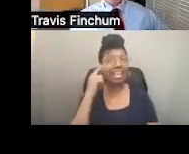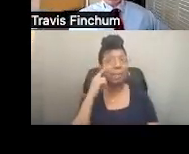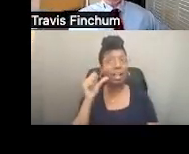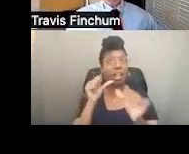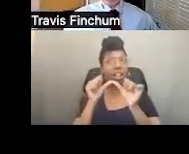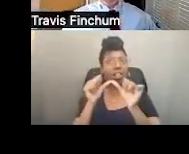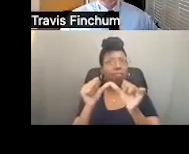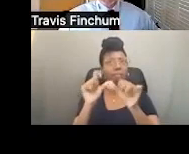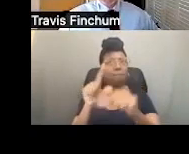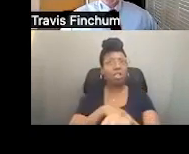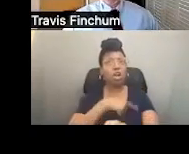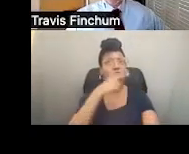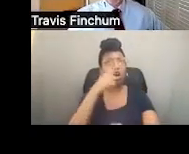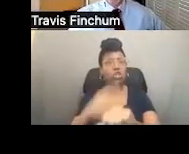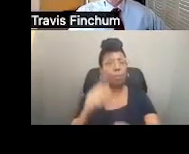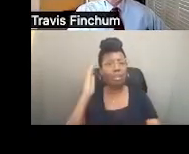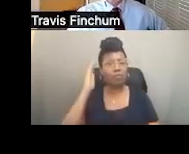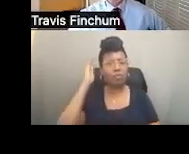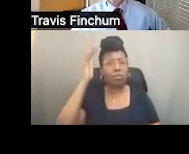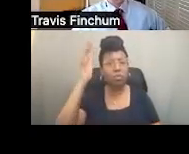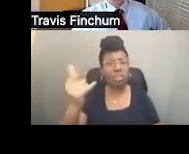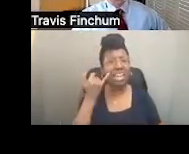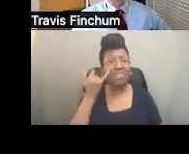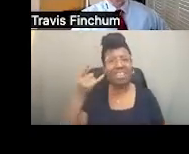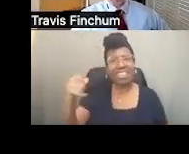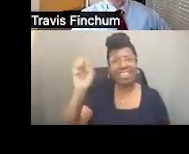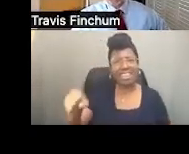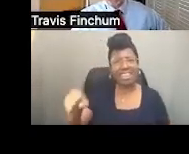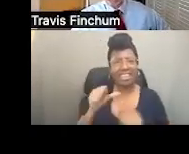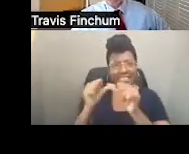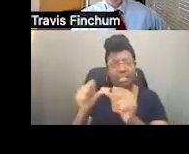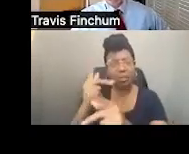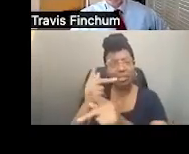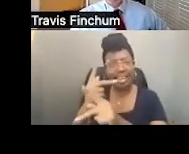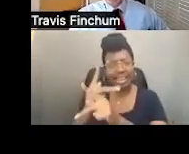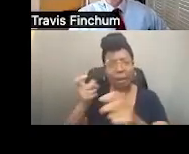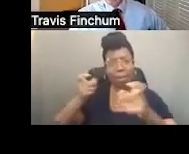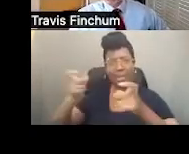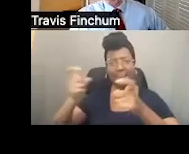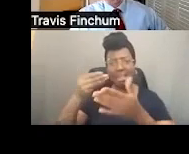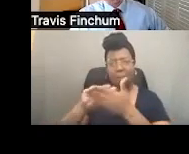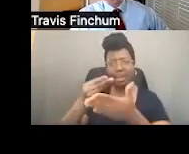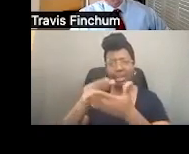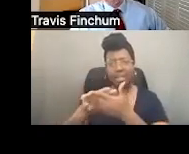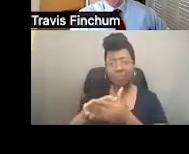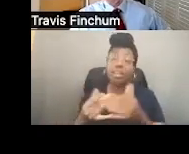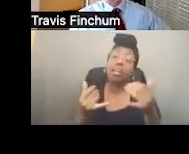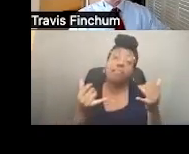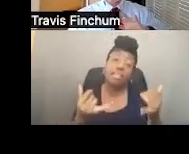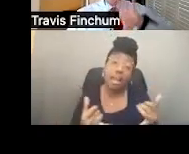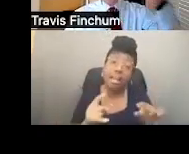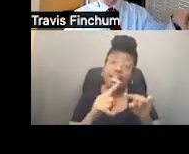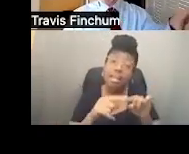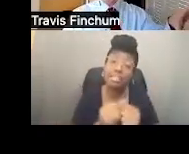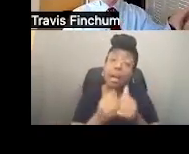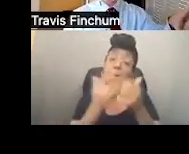plan with doing all that. And so also, depending on the amount of funds, there are pooled trusts where